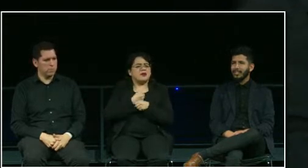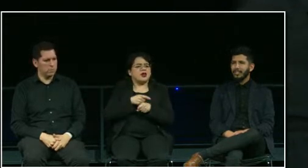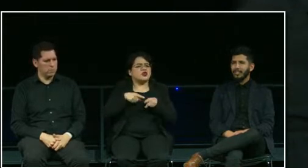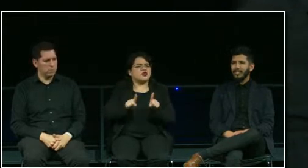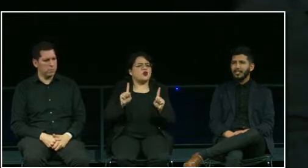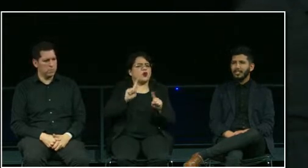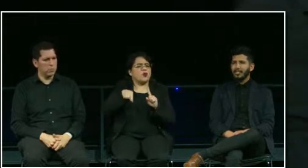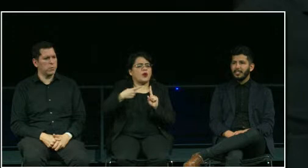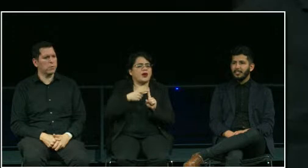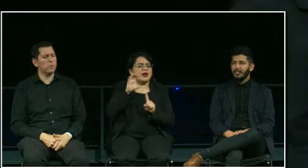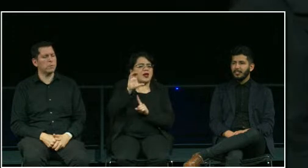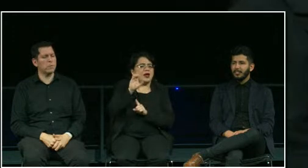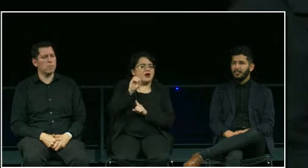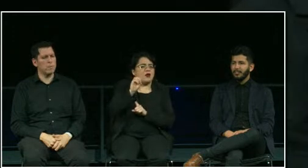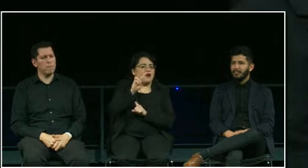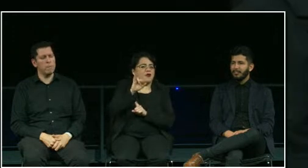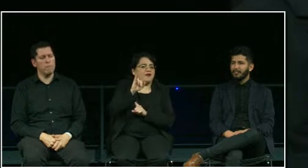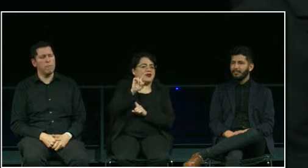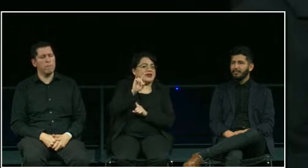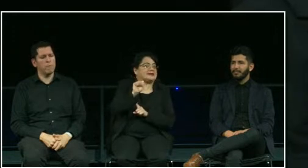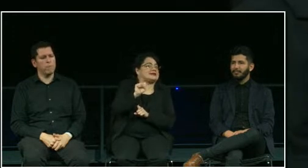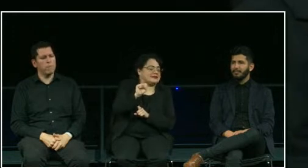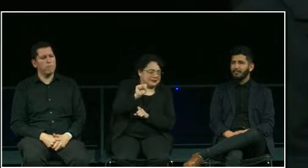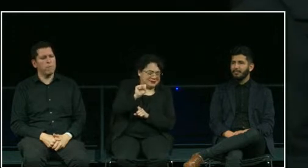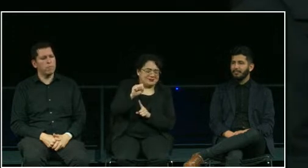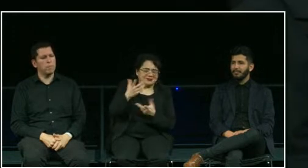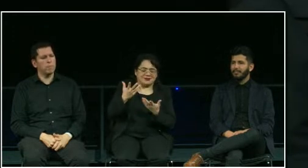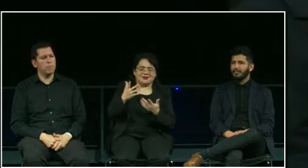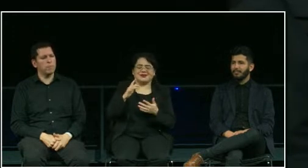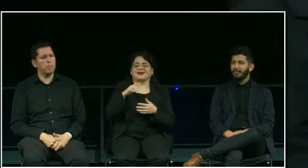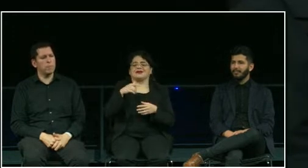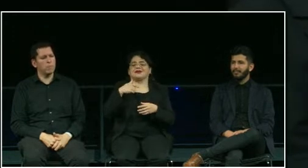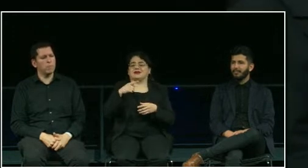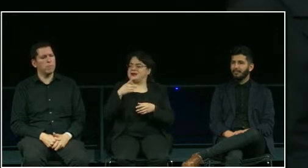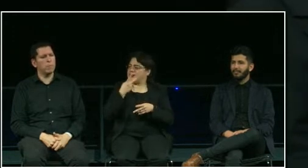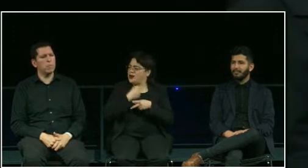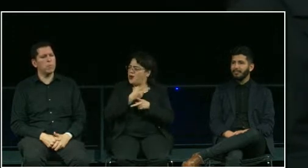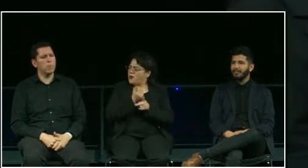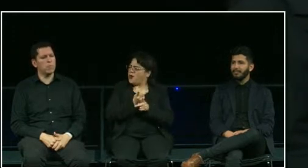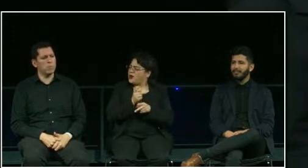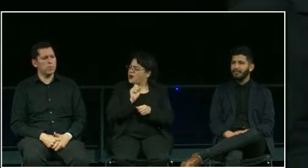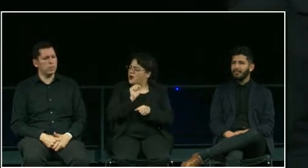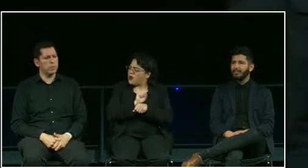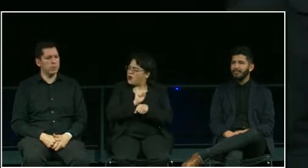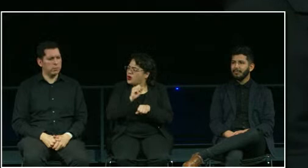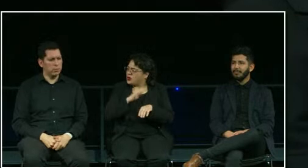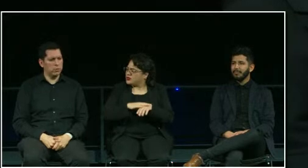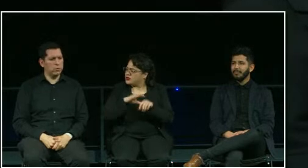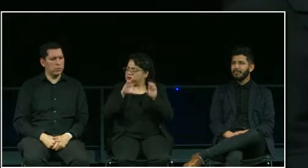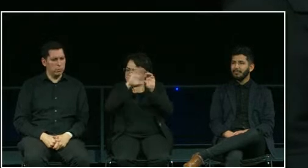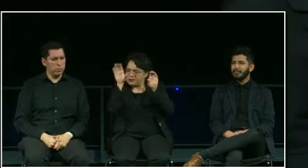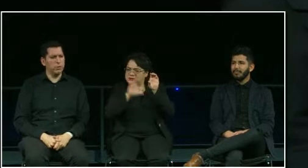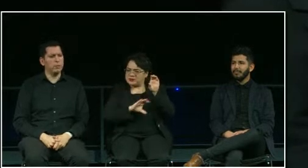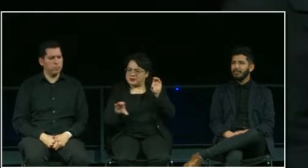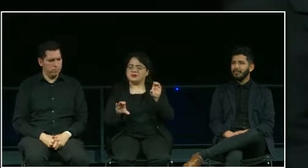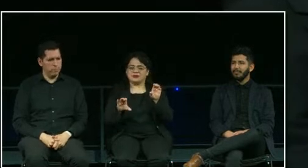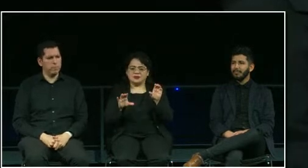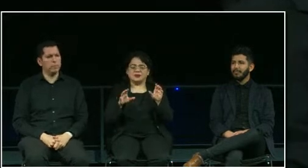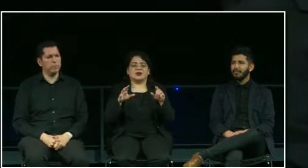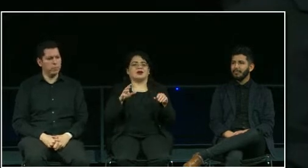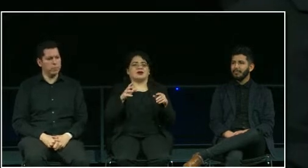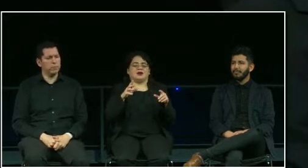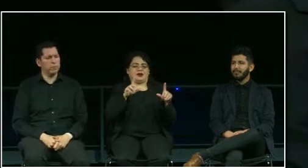and let's talk about, you know, the project I'm working on. I've been working on a Zoom screen on three